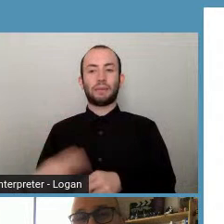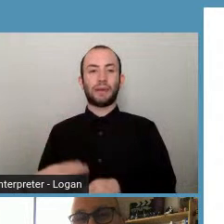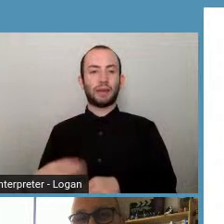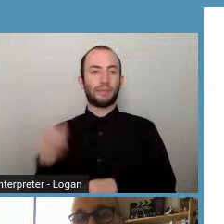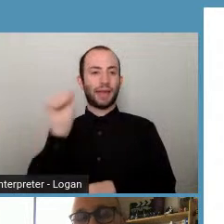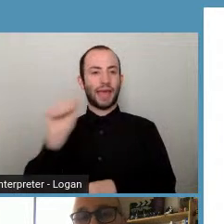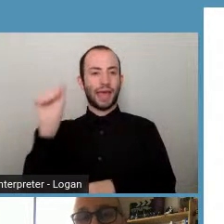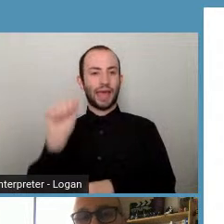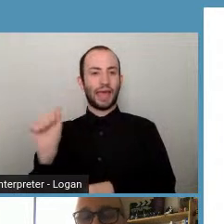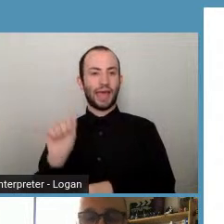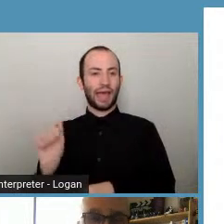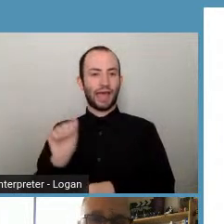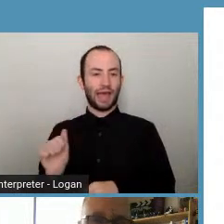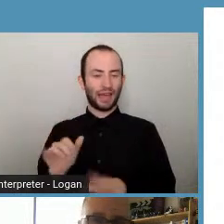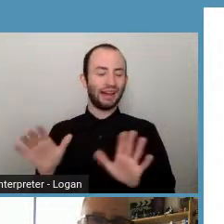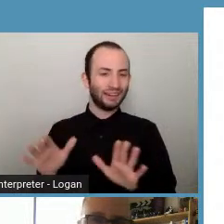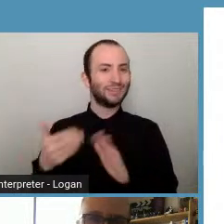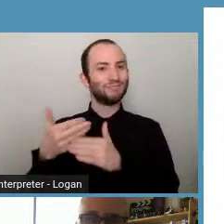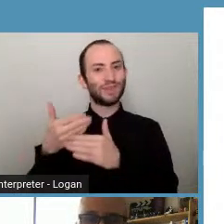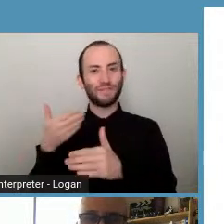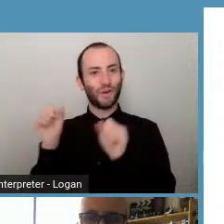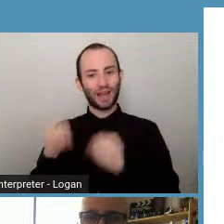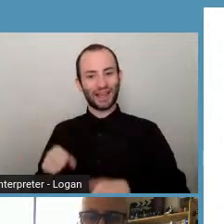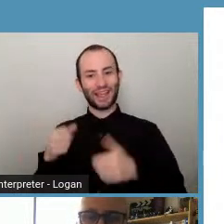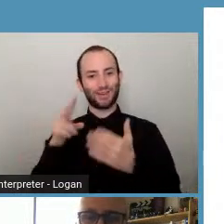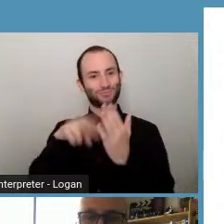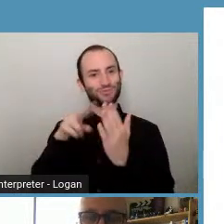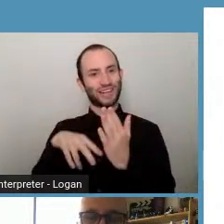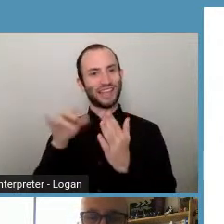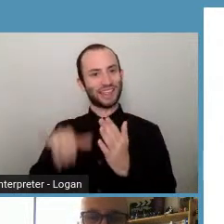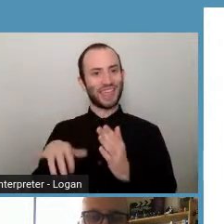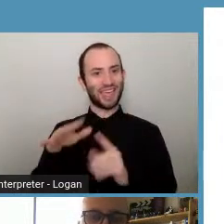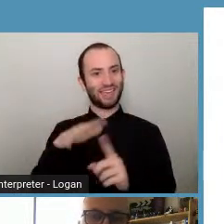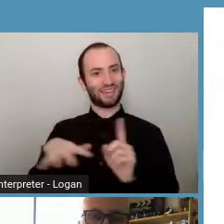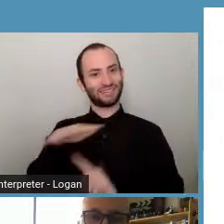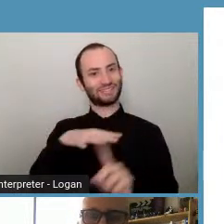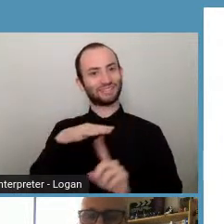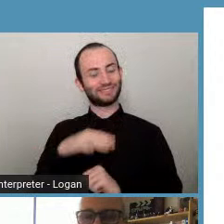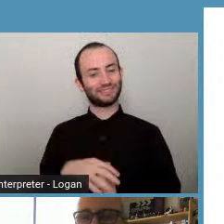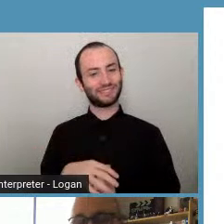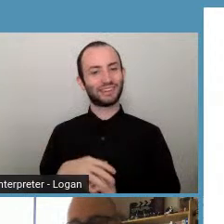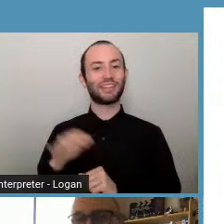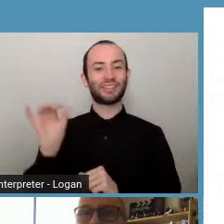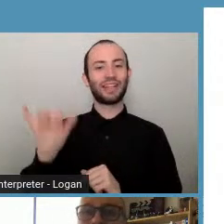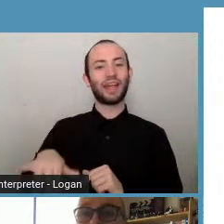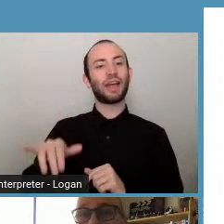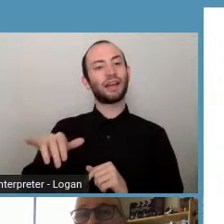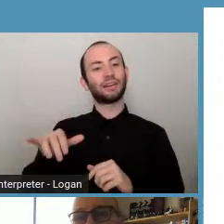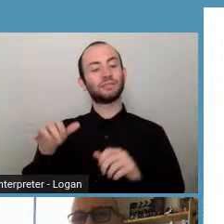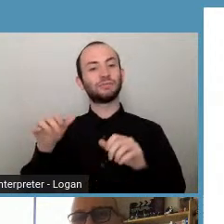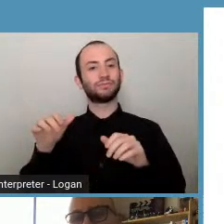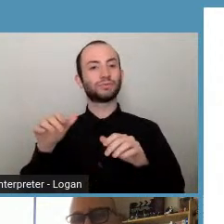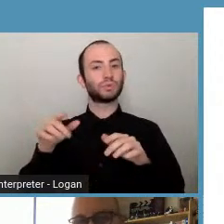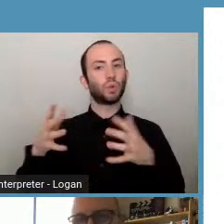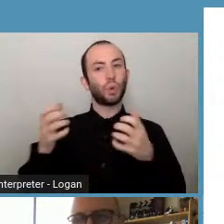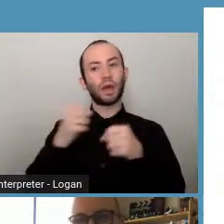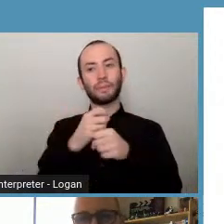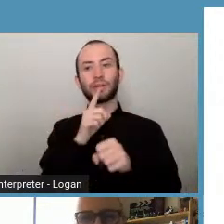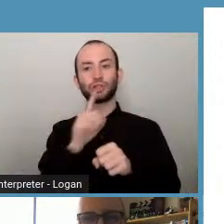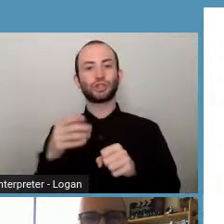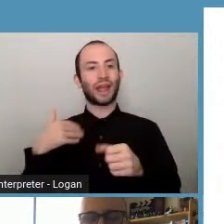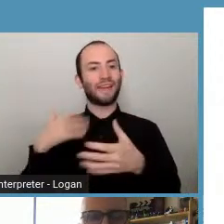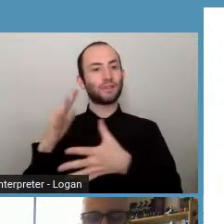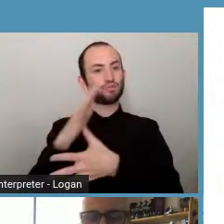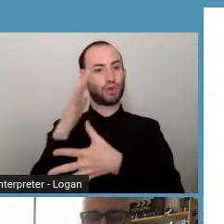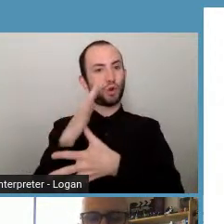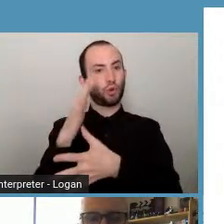read, what the content of that tweet is. So that's something called semantic prioritization. So we want to prioritize the message above